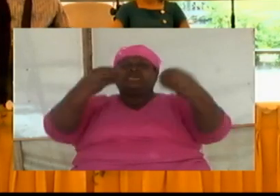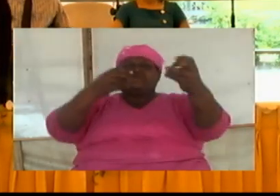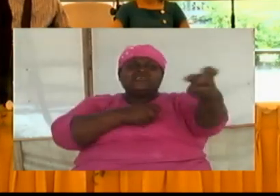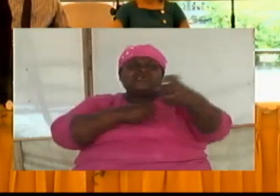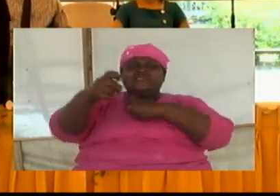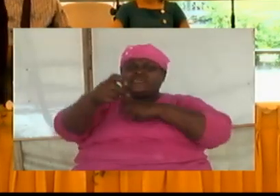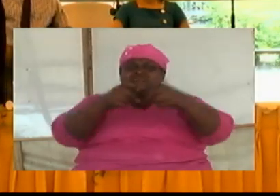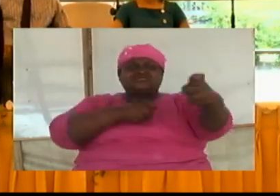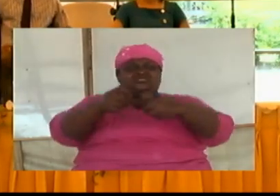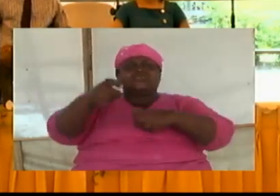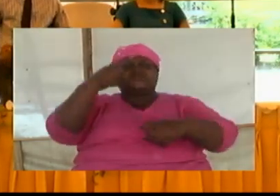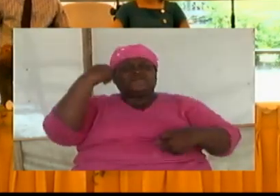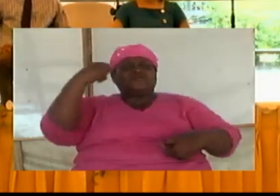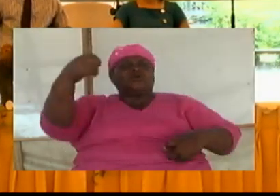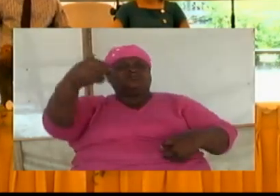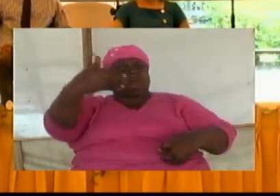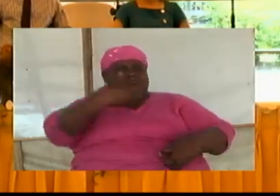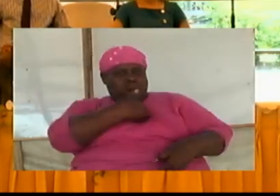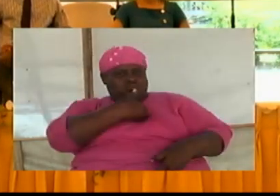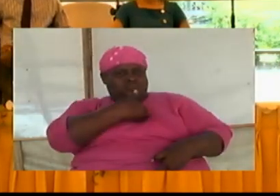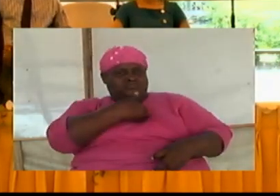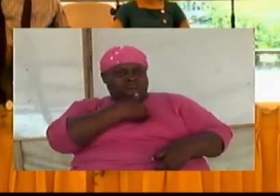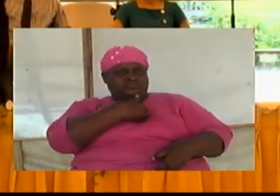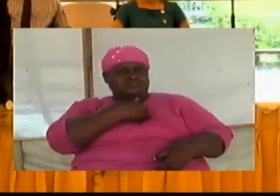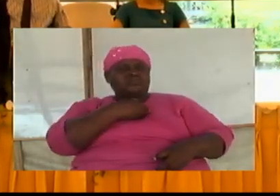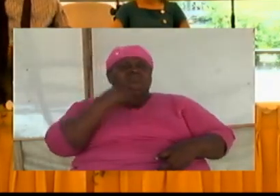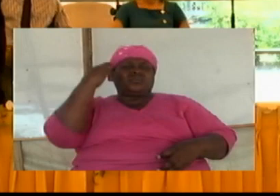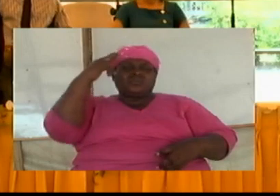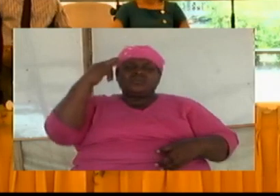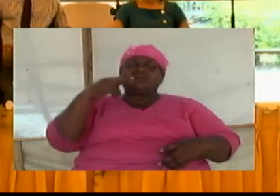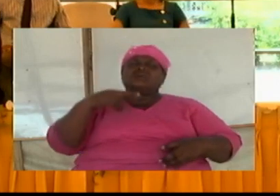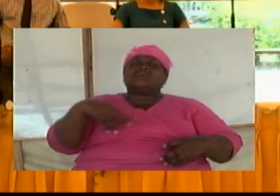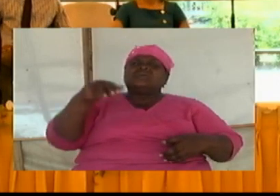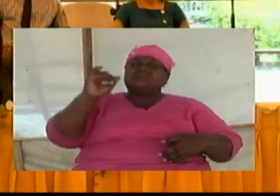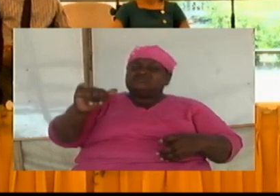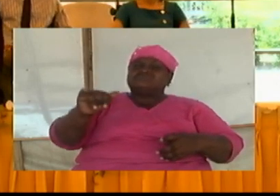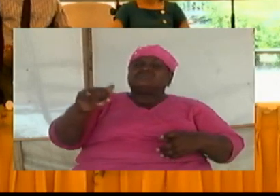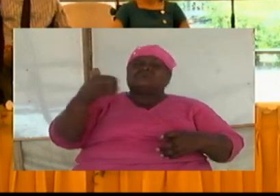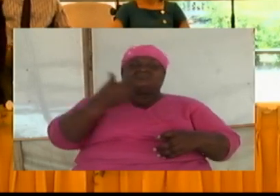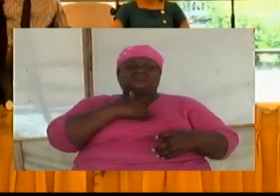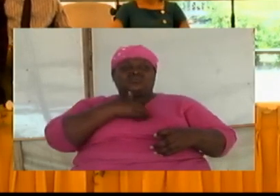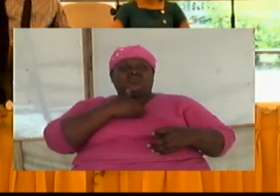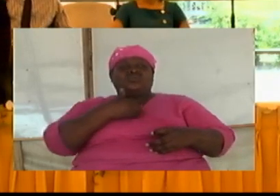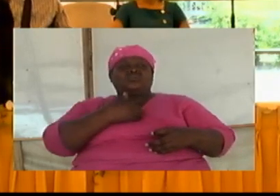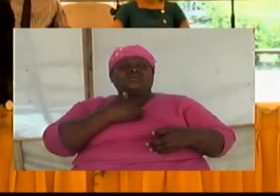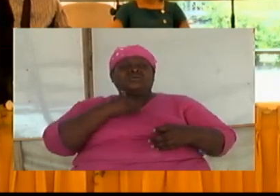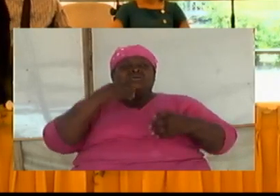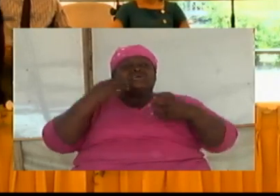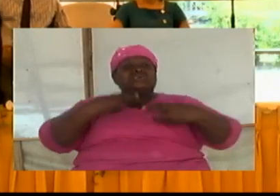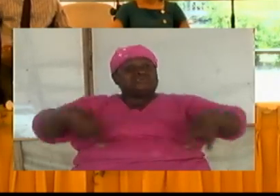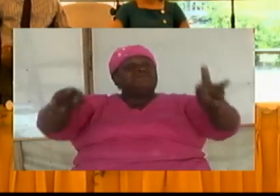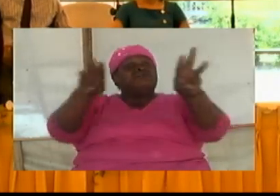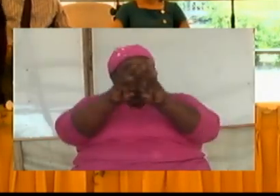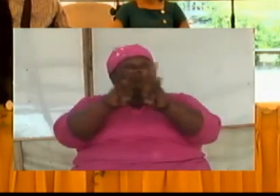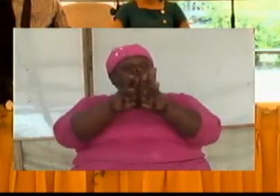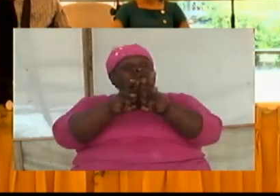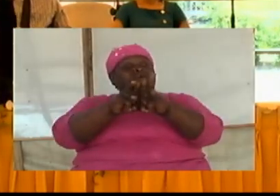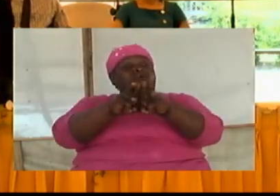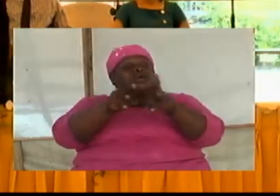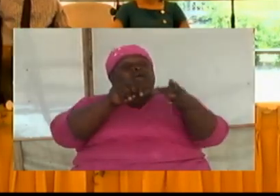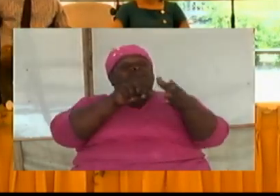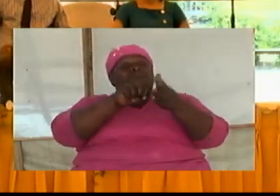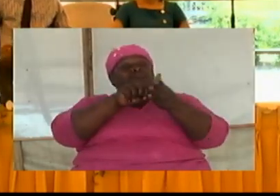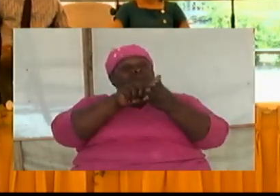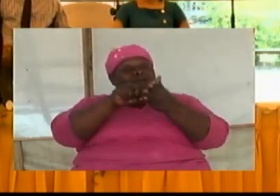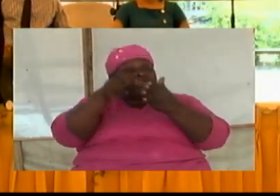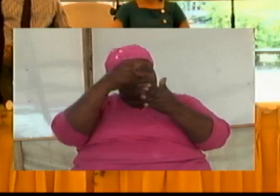We recognize then that the soul is your most valued and prized possession. Hallelujah. Amen. So if